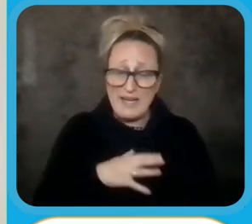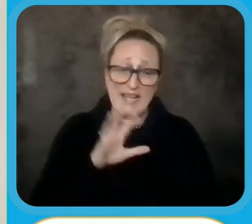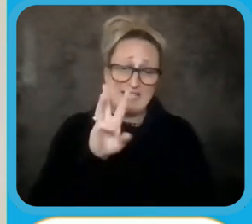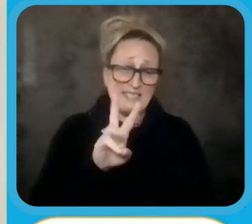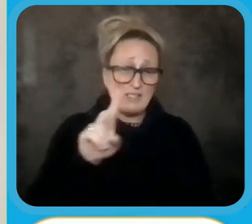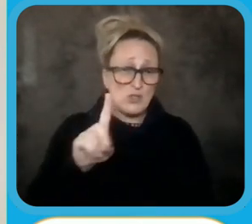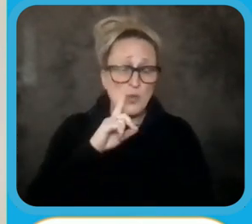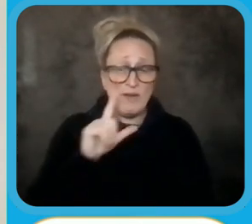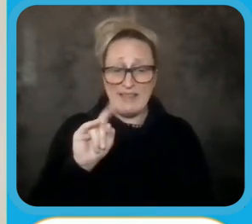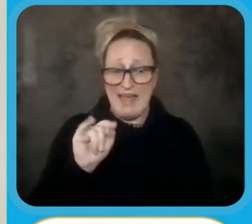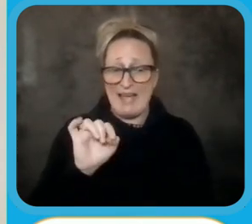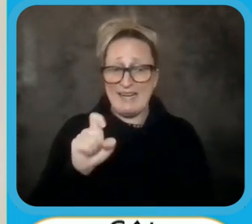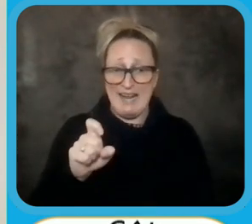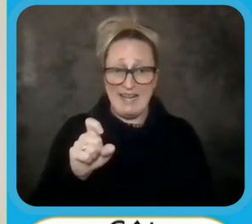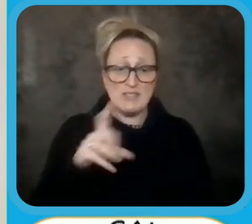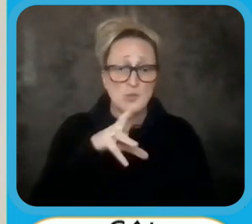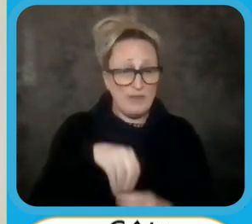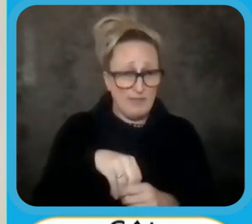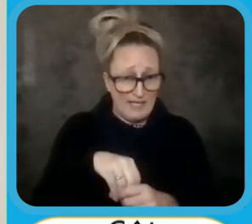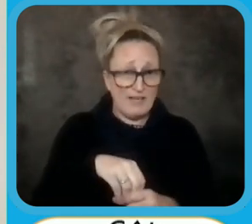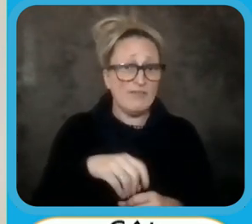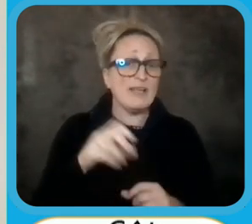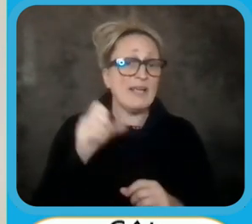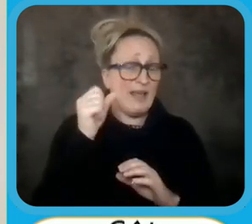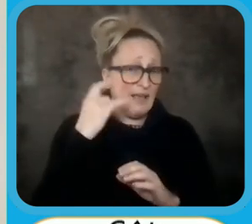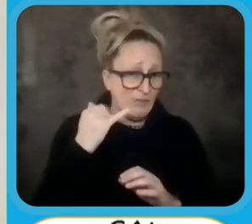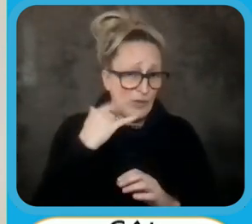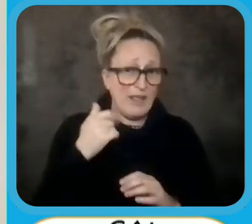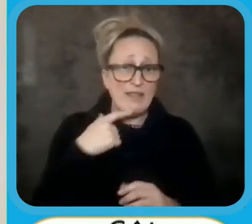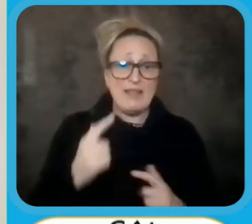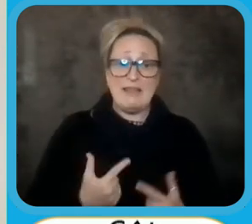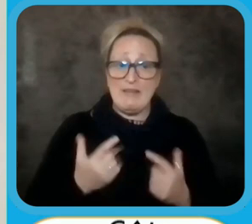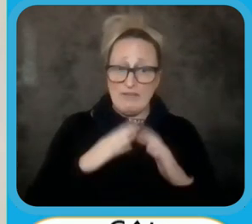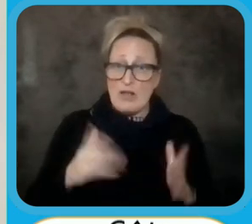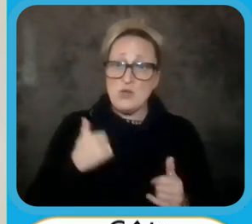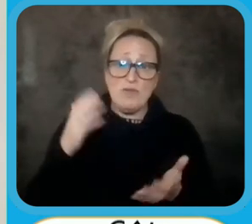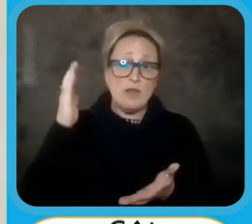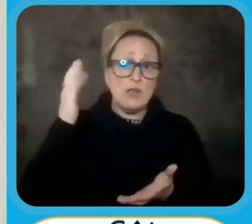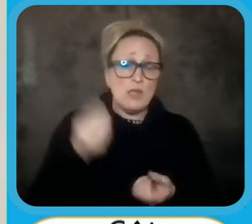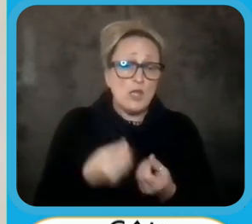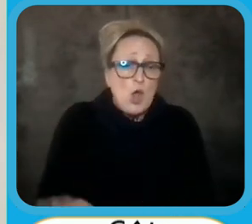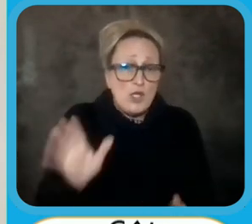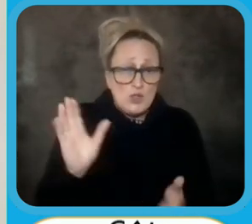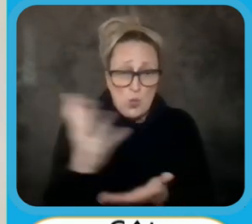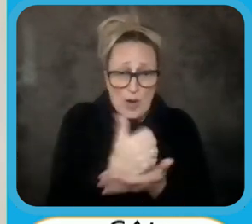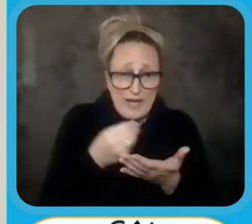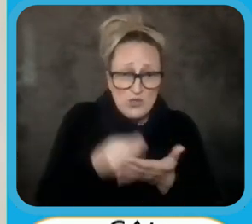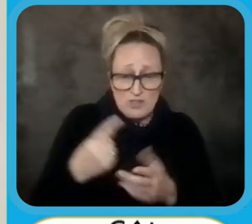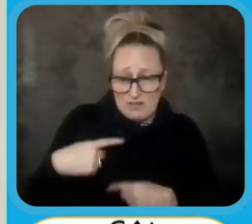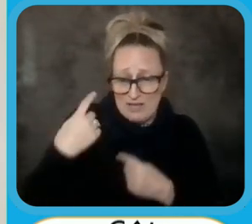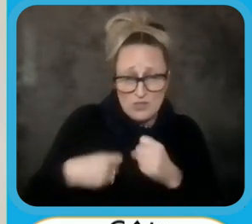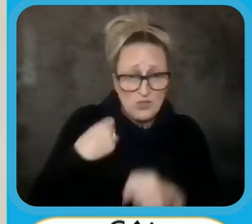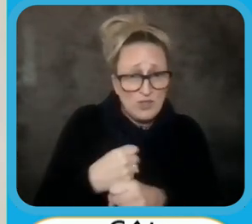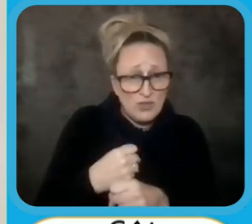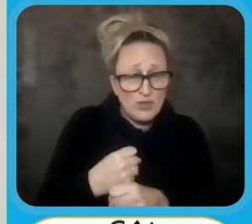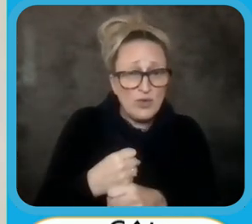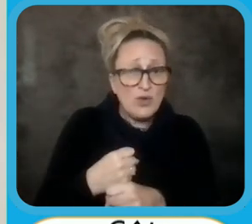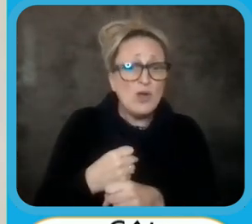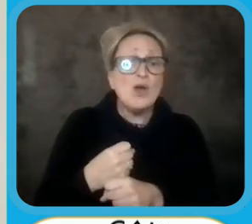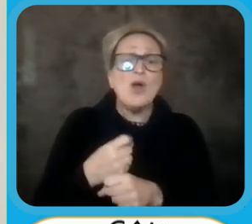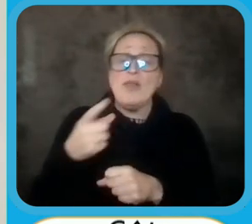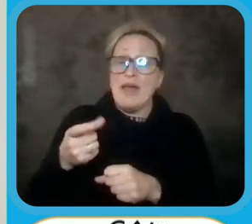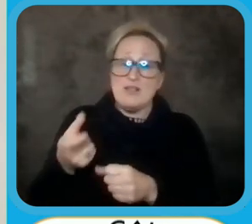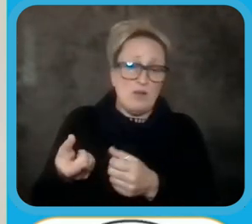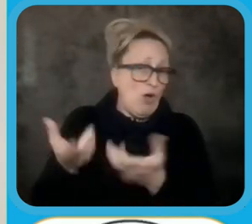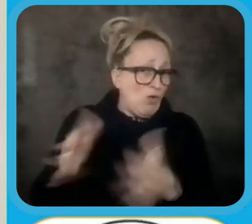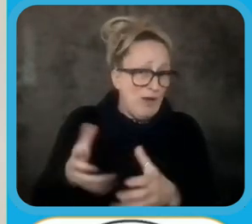of Latinx women in the state of California live in households that have lost wages in the last year. And those losses come on top of an